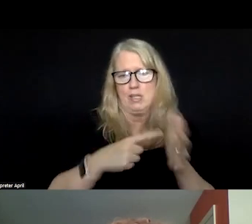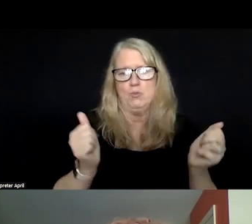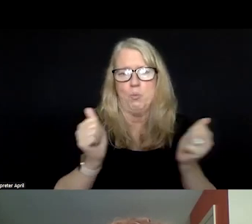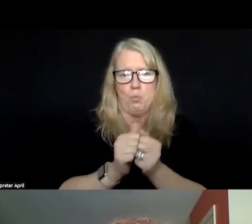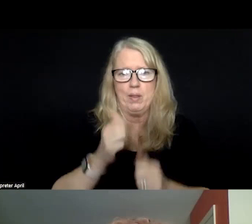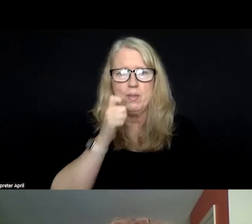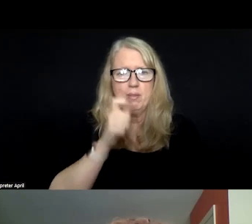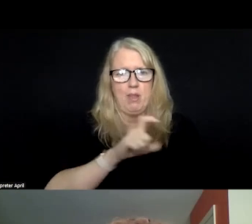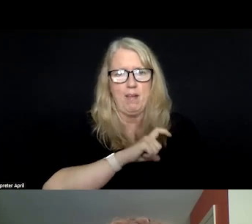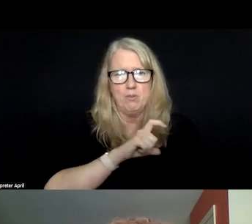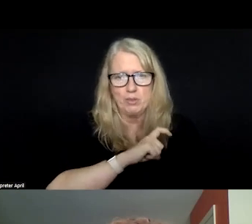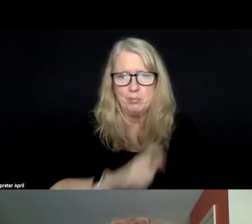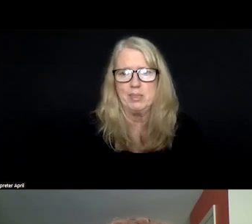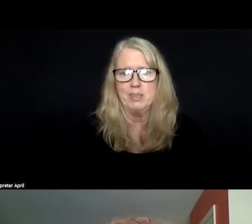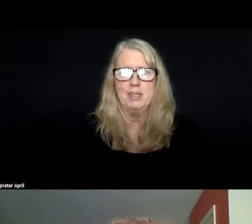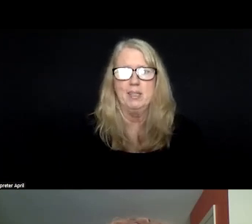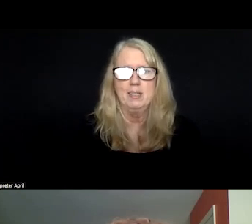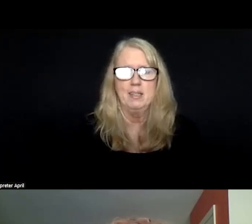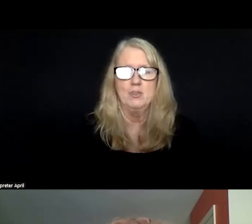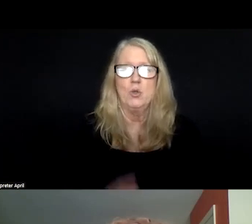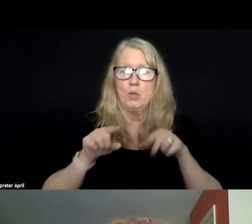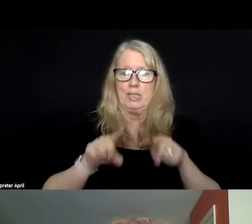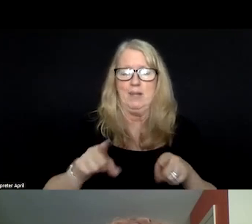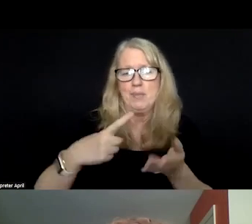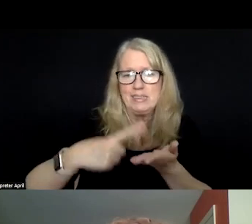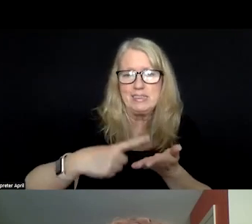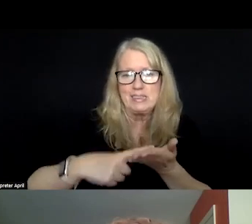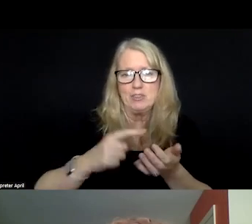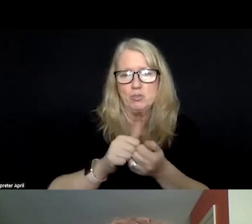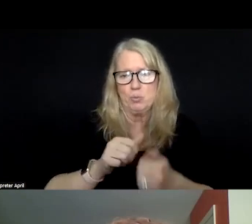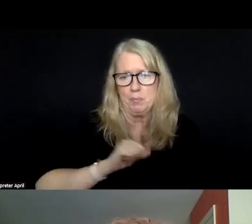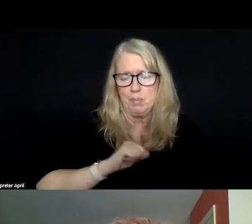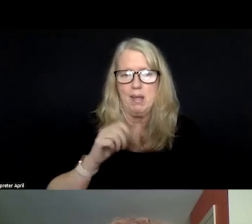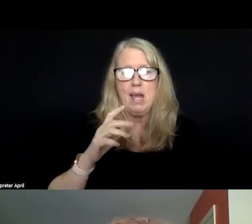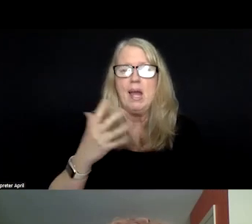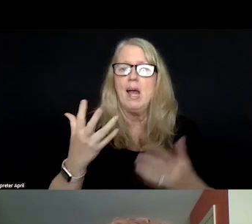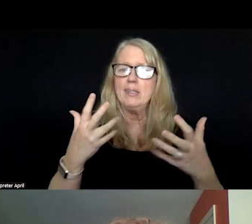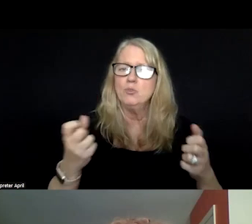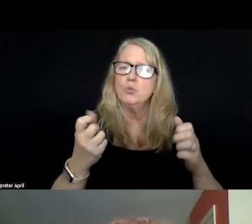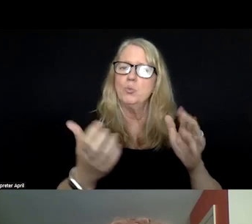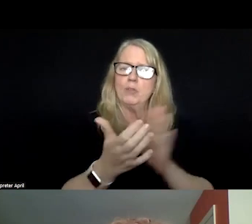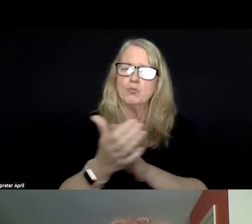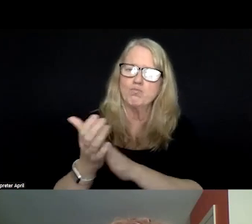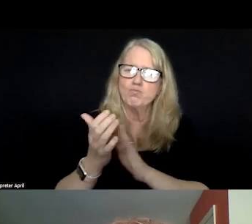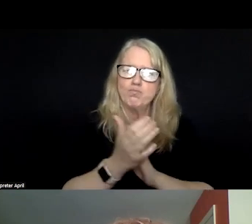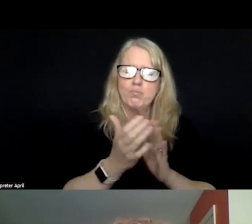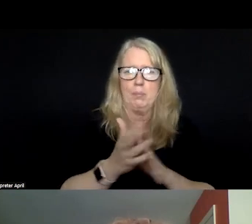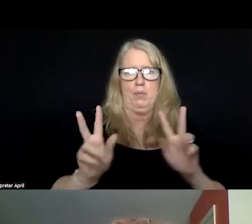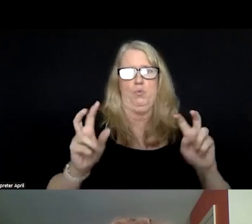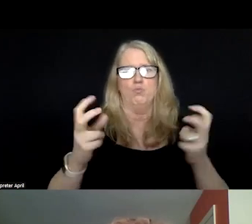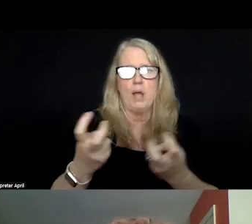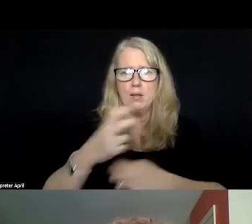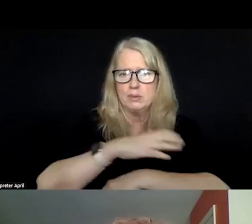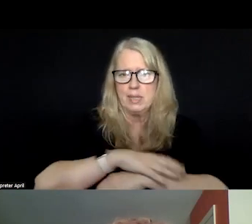enforcement. And so in this discussion with me, I do want to applaud the roundtable discussion. I think there were